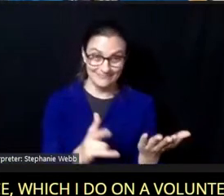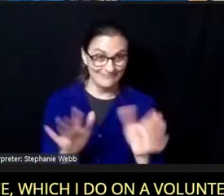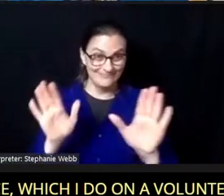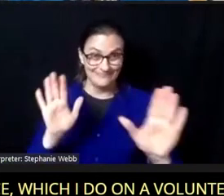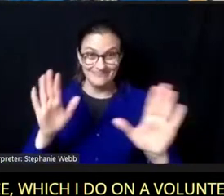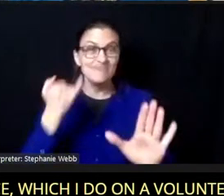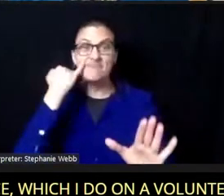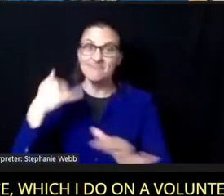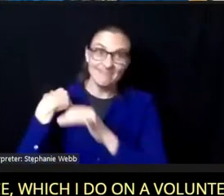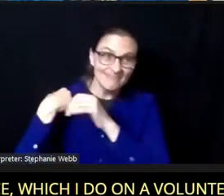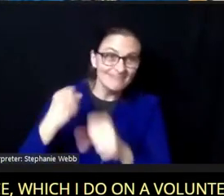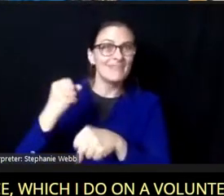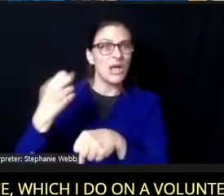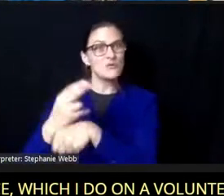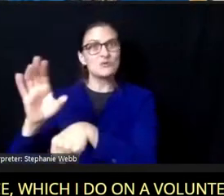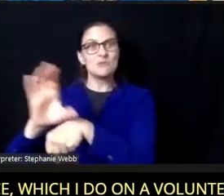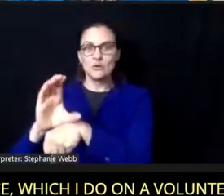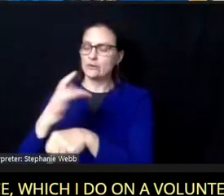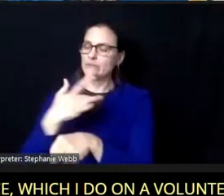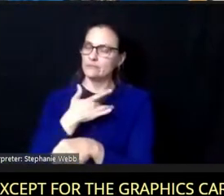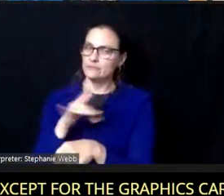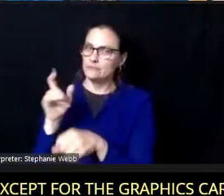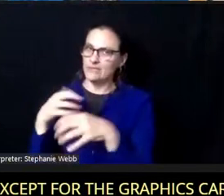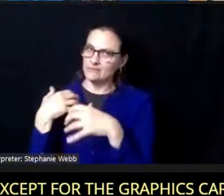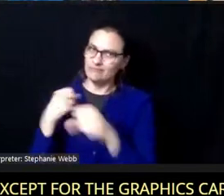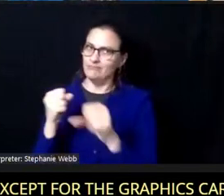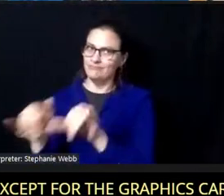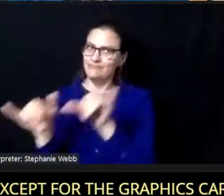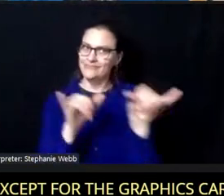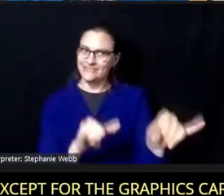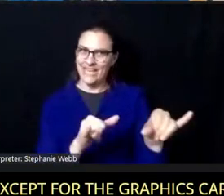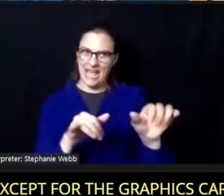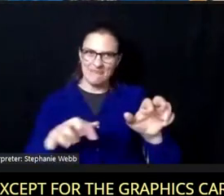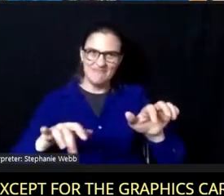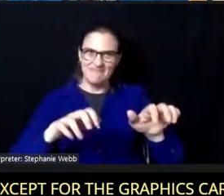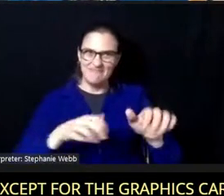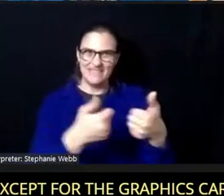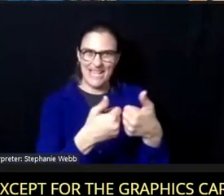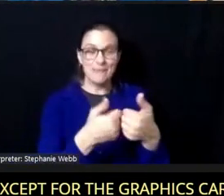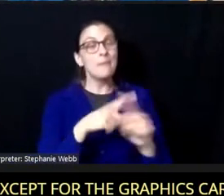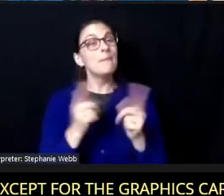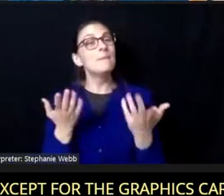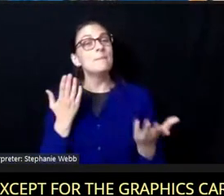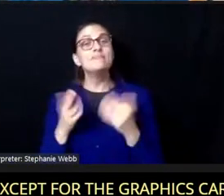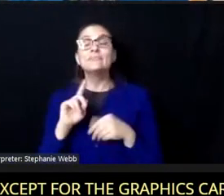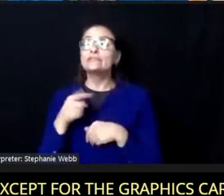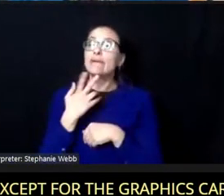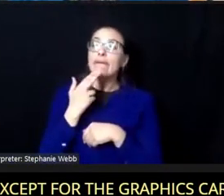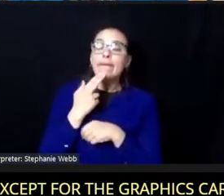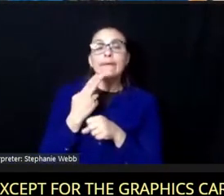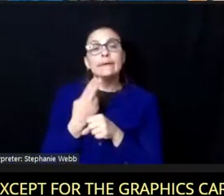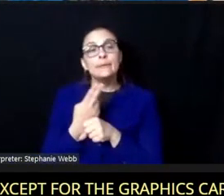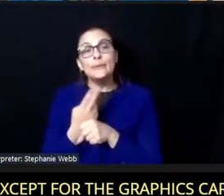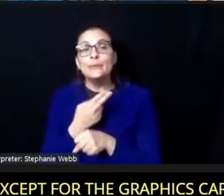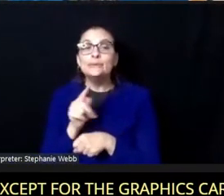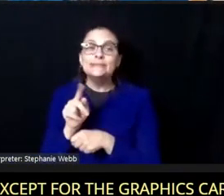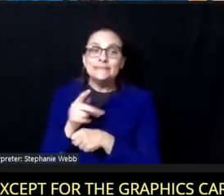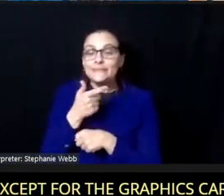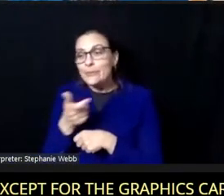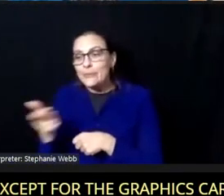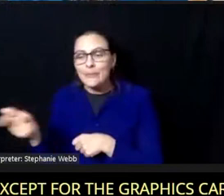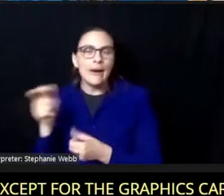watch TV. So, right. Like I said, you guys are way ahead of the game. So I very much kind of value your perspective. I'm happy to